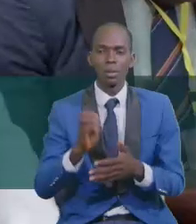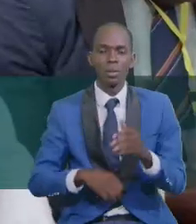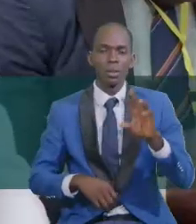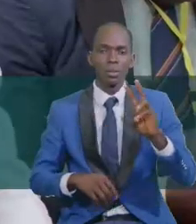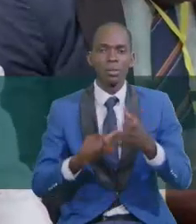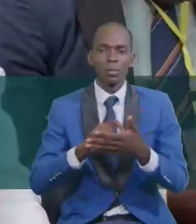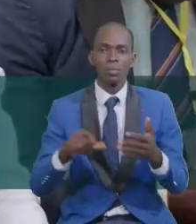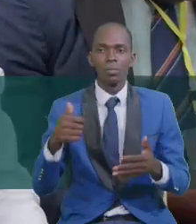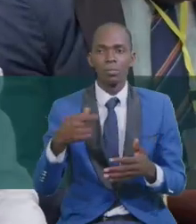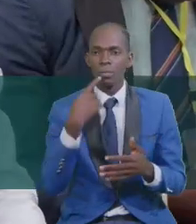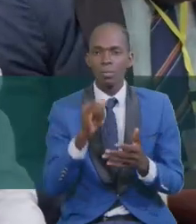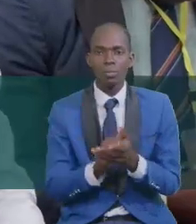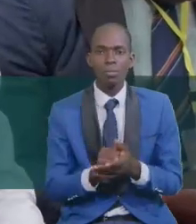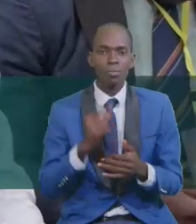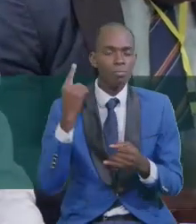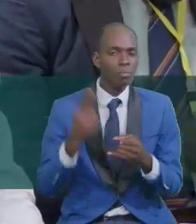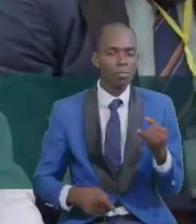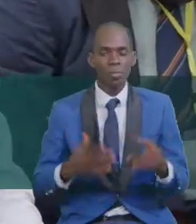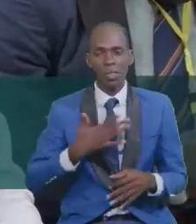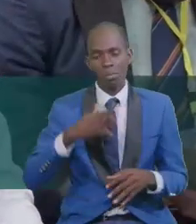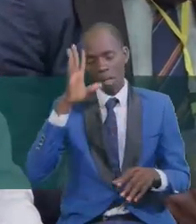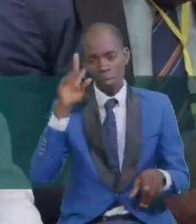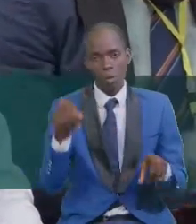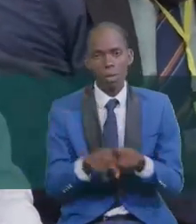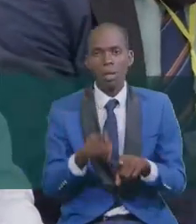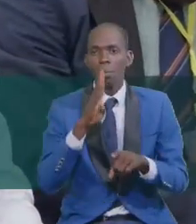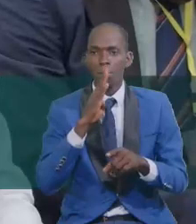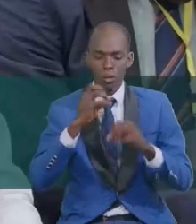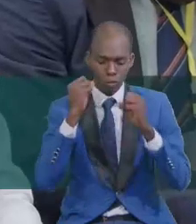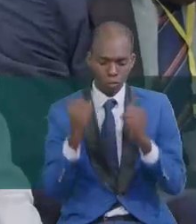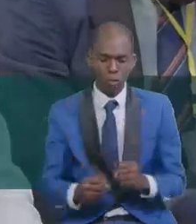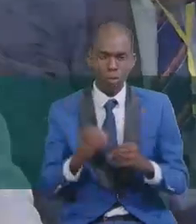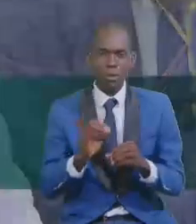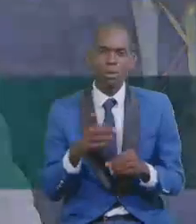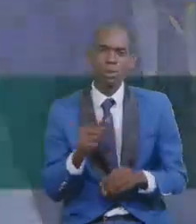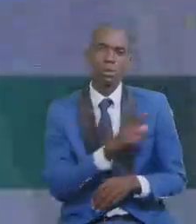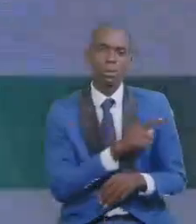It says, finally, my brethren, be strong in the Lord.